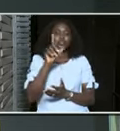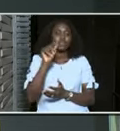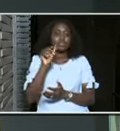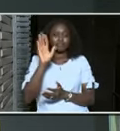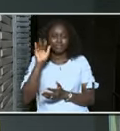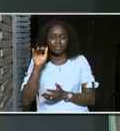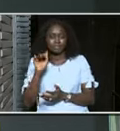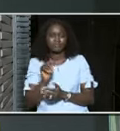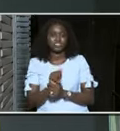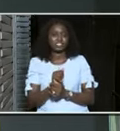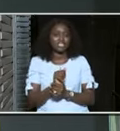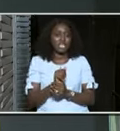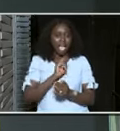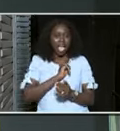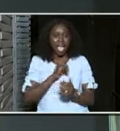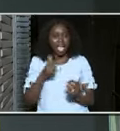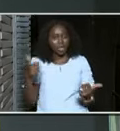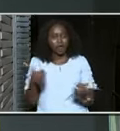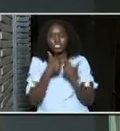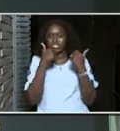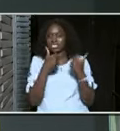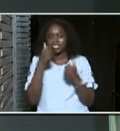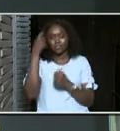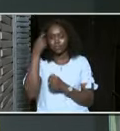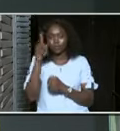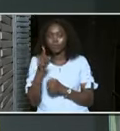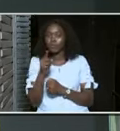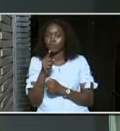2015, you rightly pointed out, I contested with